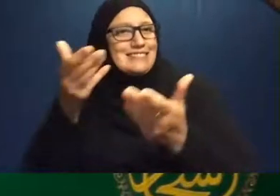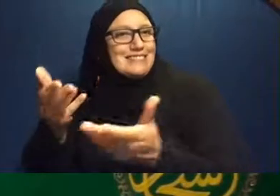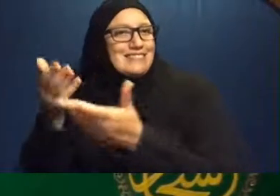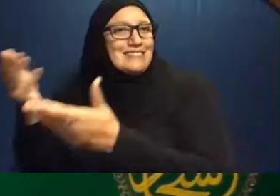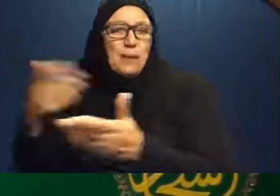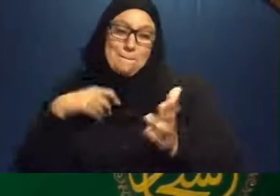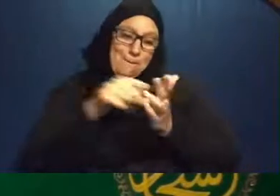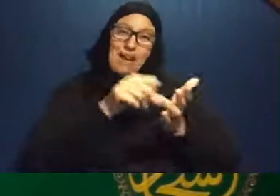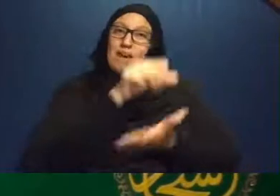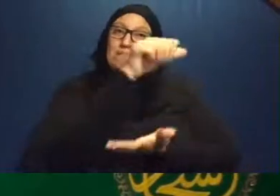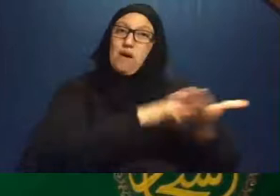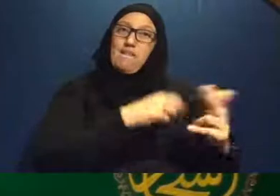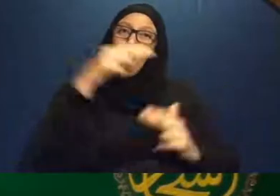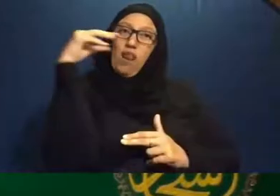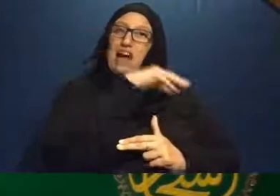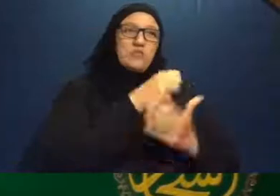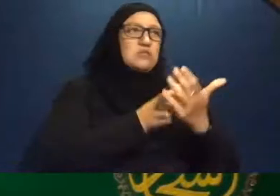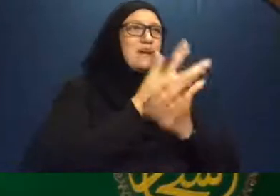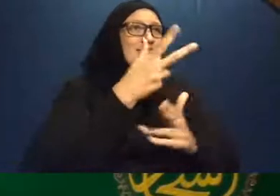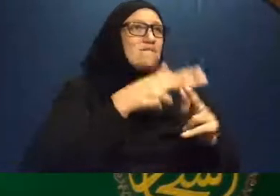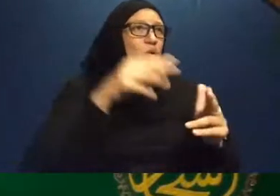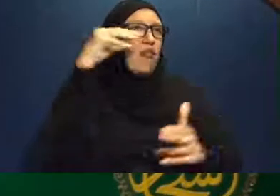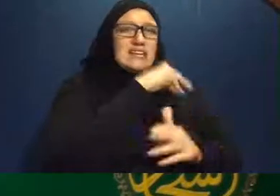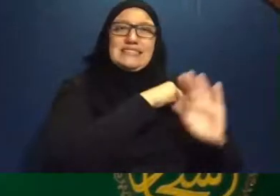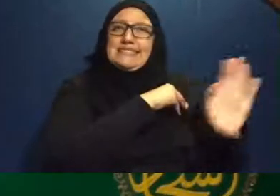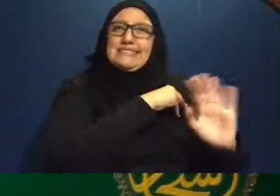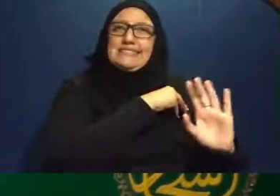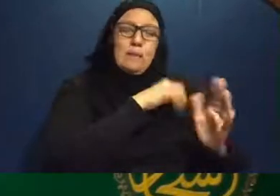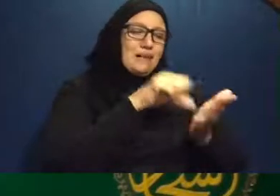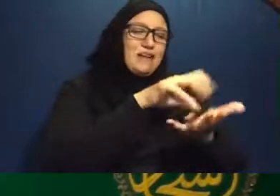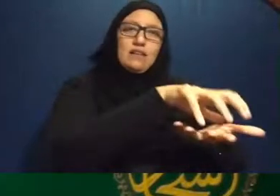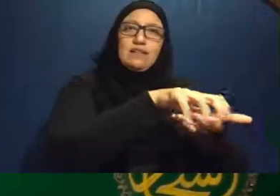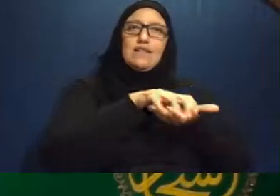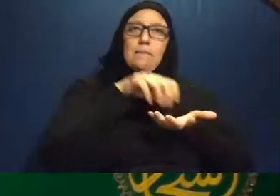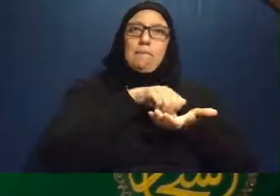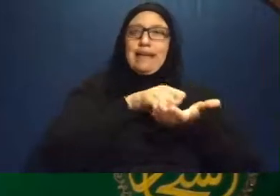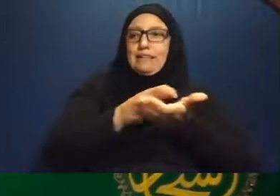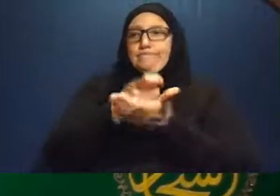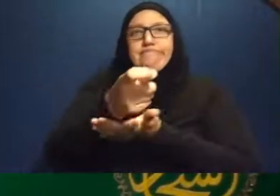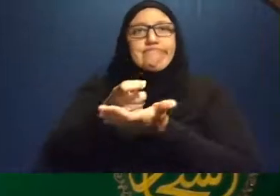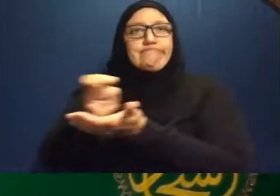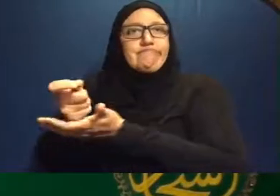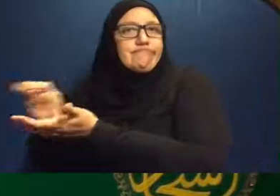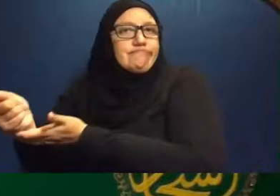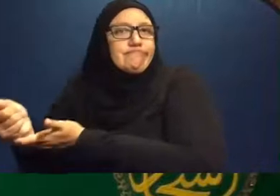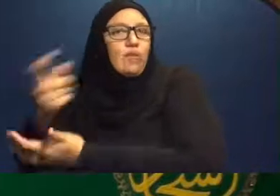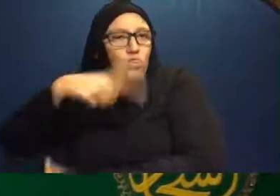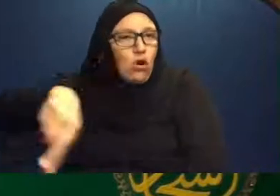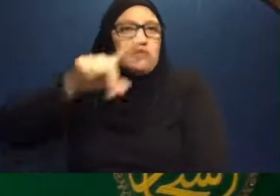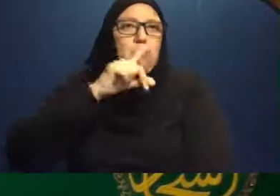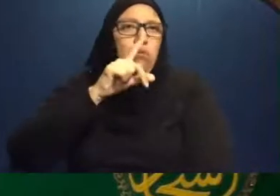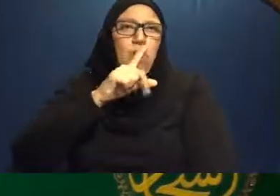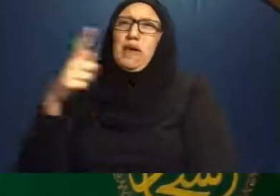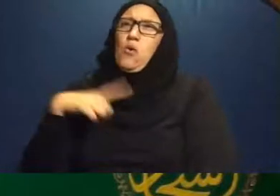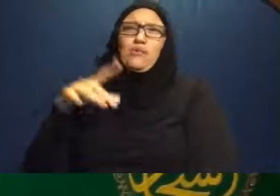people. Because Islam endeavors to reduce the gap between the poor, the tycoons, and the poor. Doesn't want